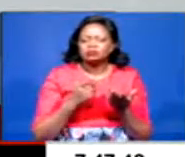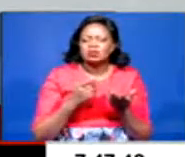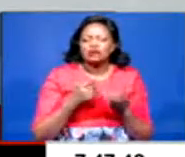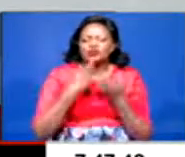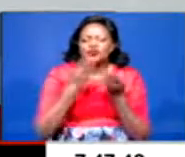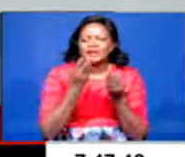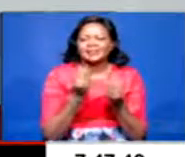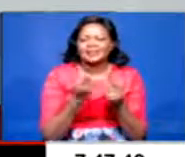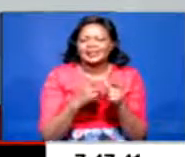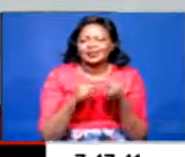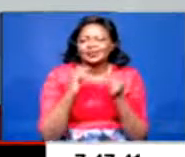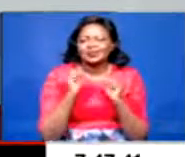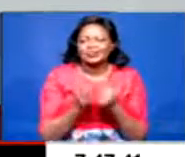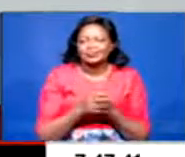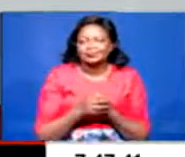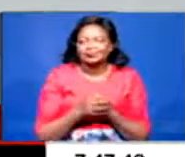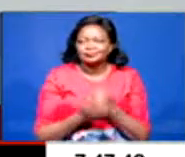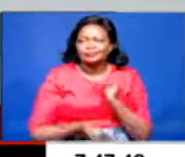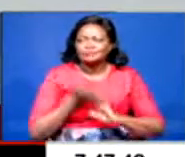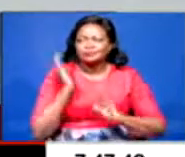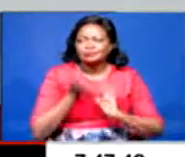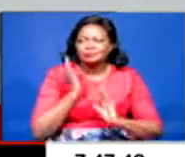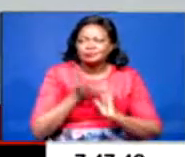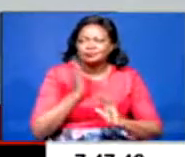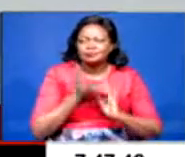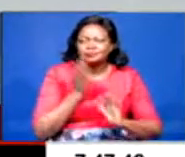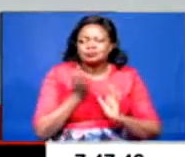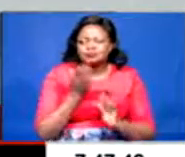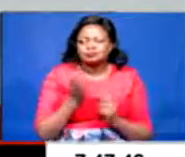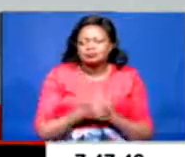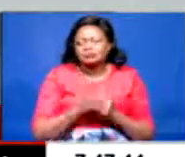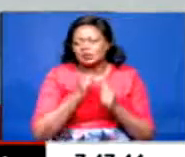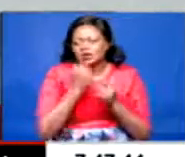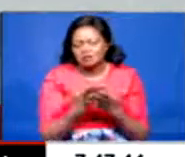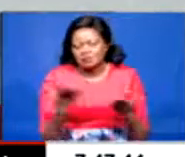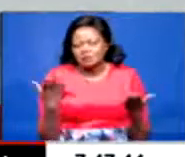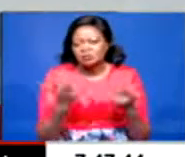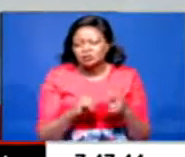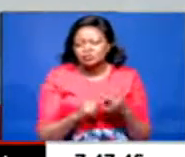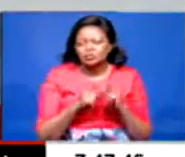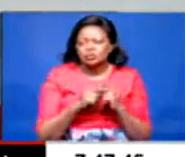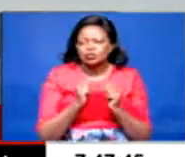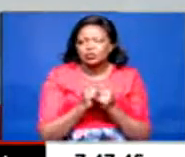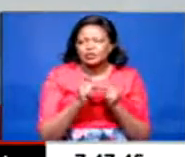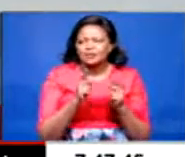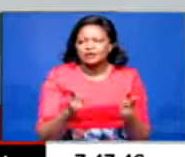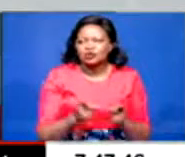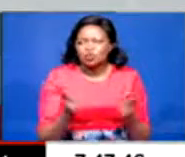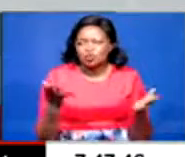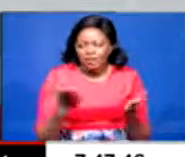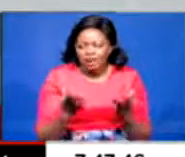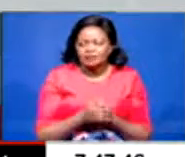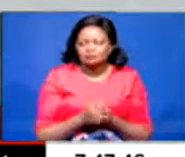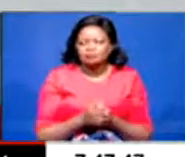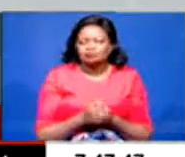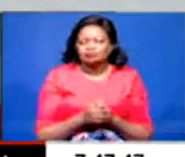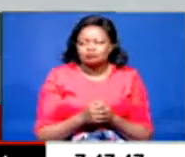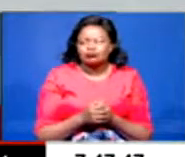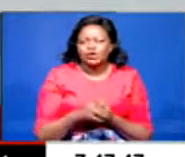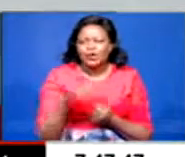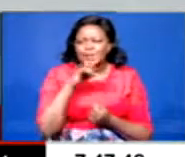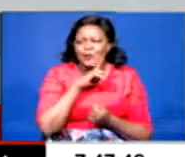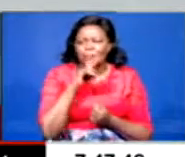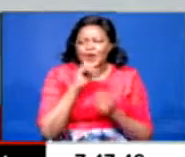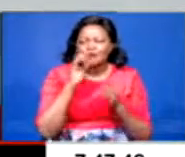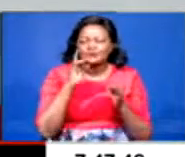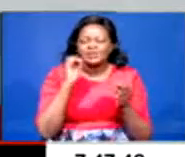or you can quickly put in stopgap measures. They would start with the places where it would be catastrophic if nothing happened because it's